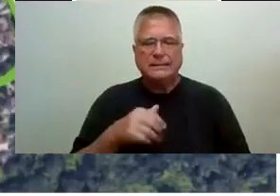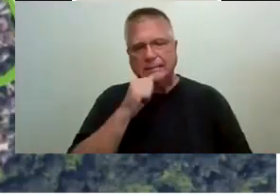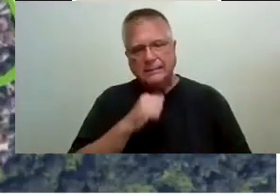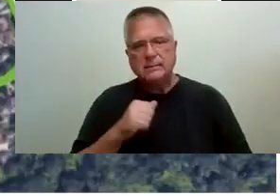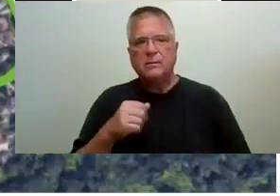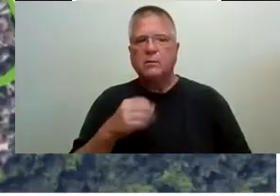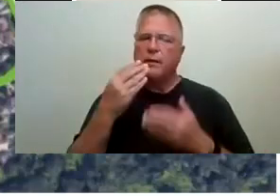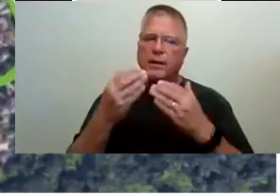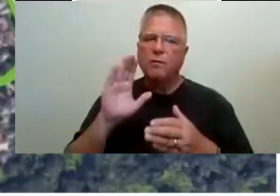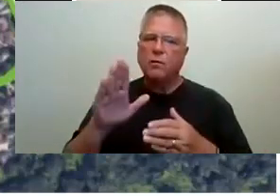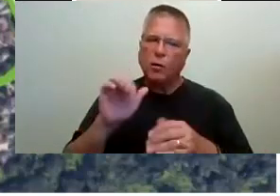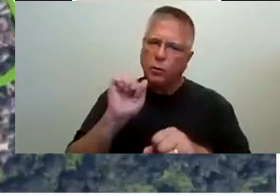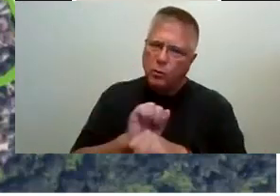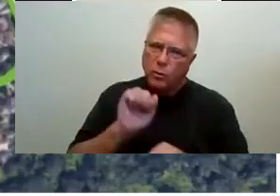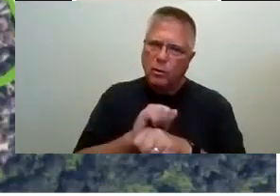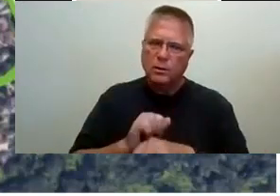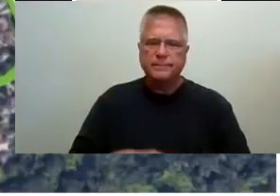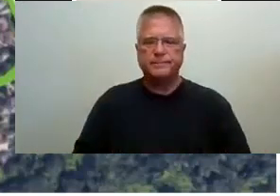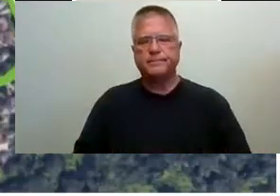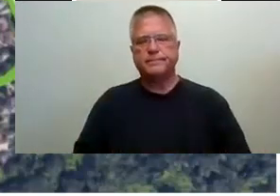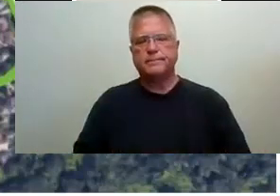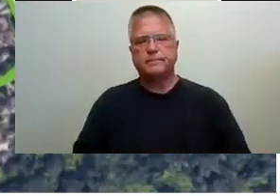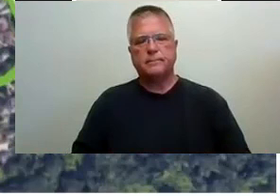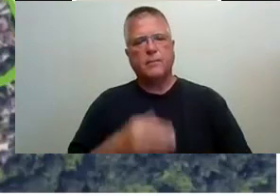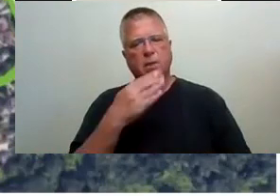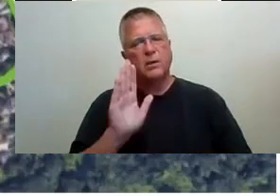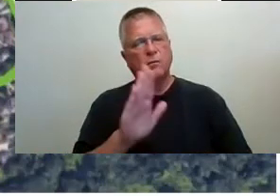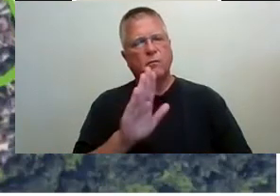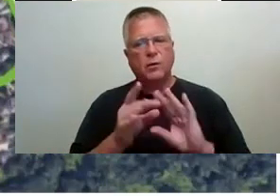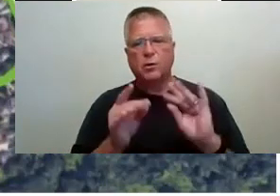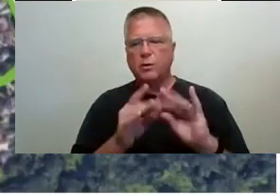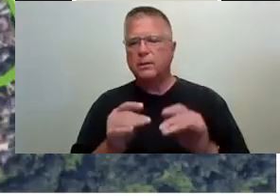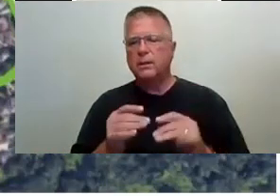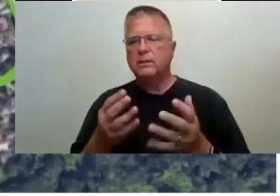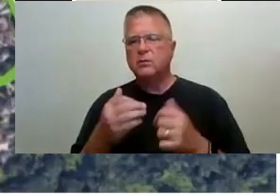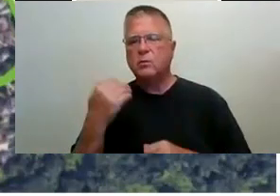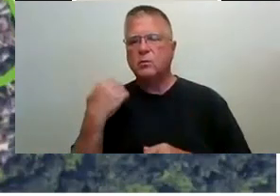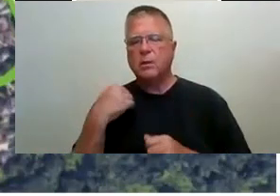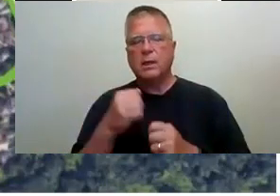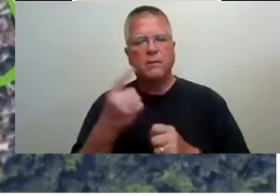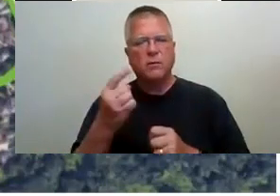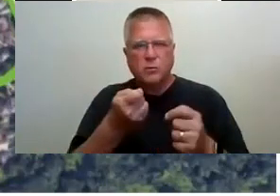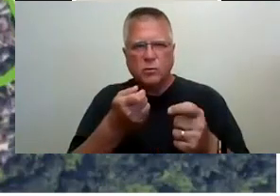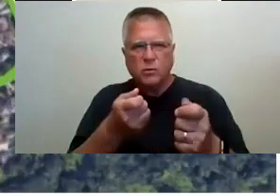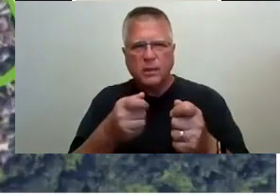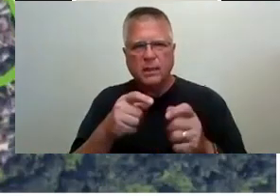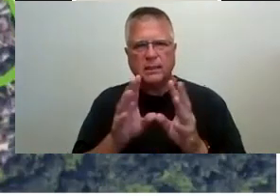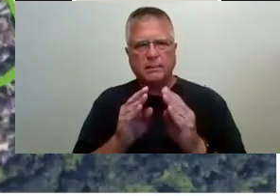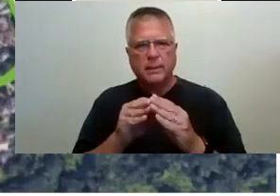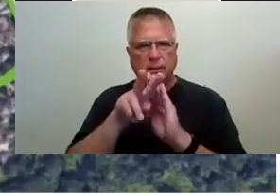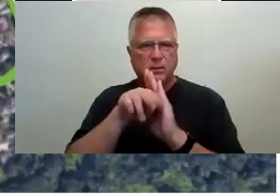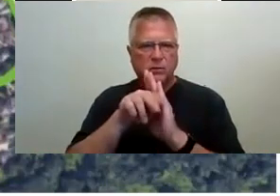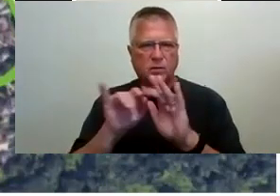Thanks for all your efforts. Yeah, thank you for those comments. I just want to remind everybody real quick that this meeting is being